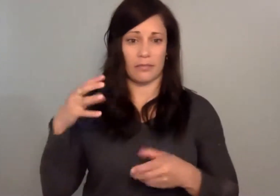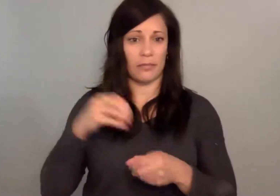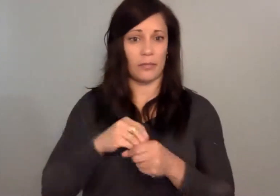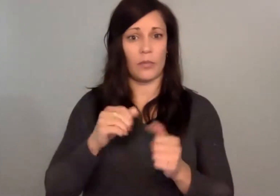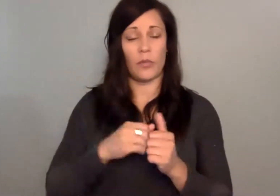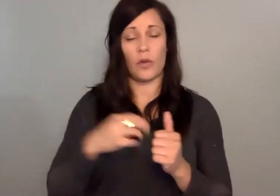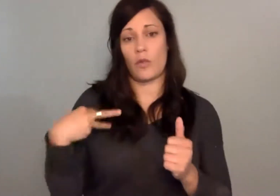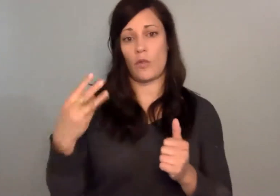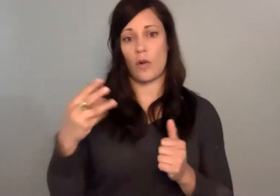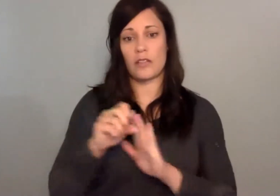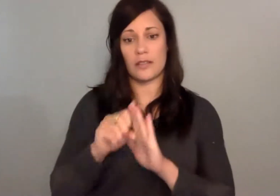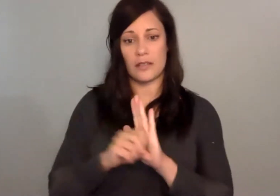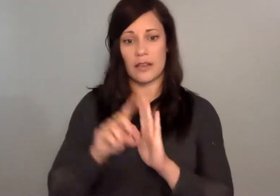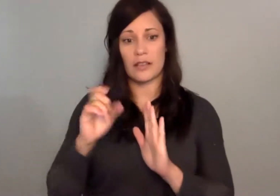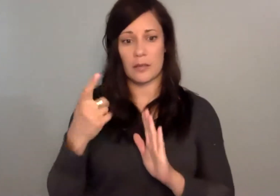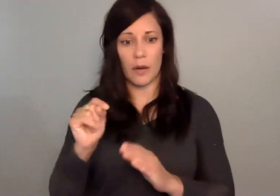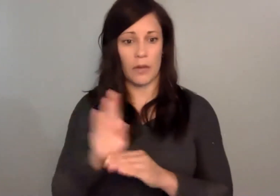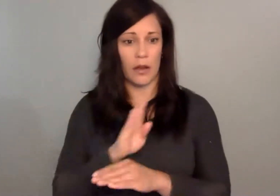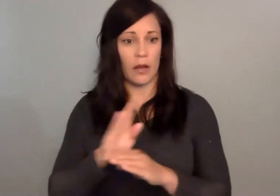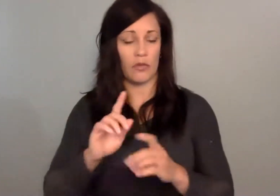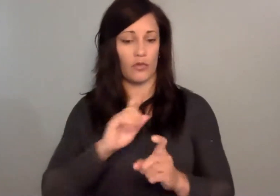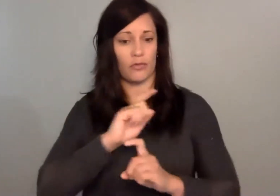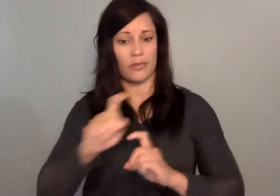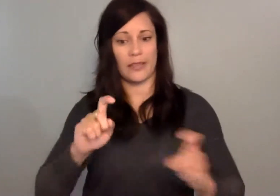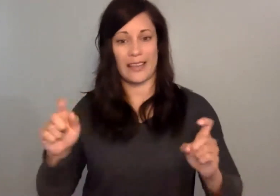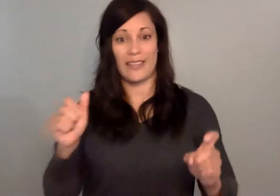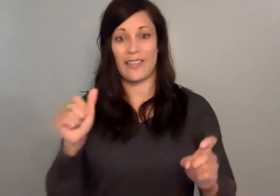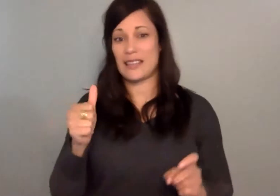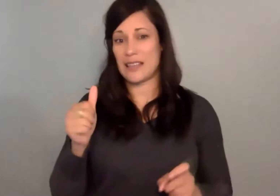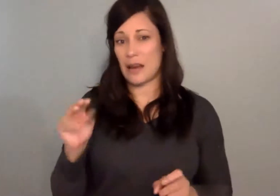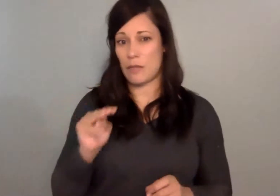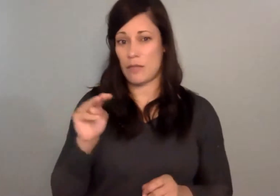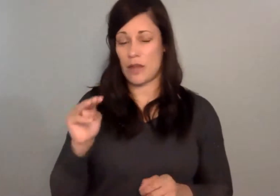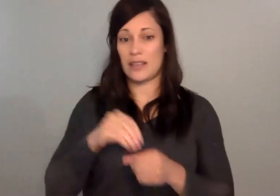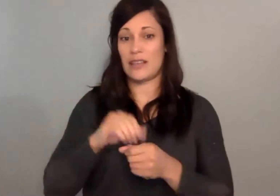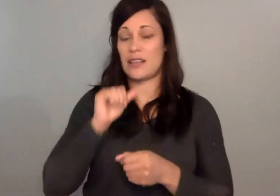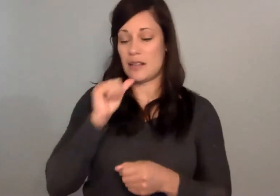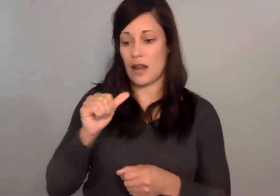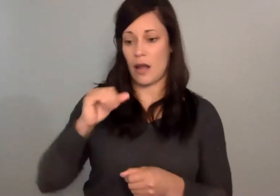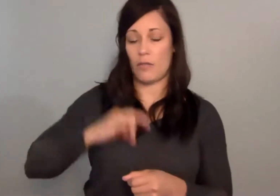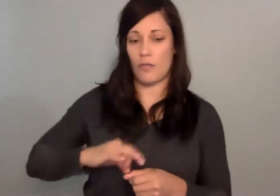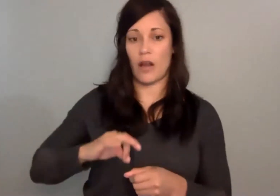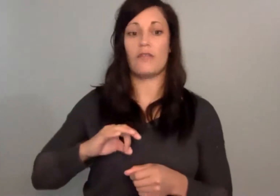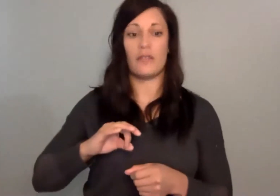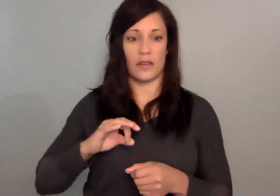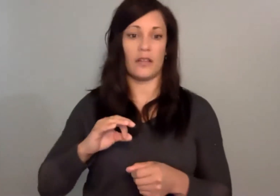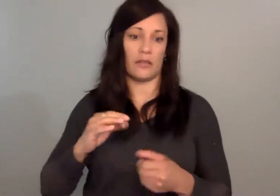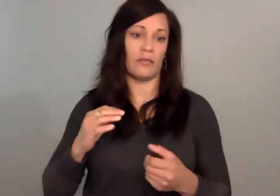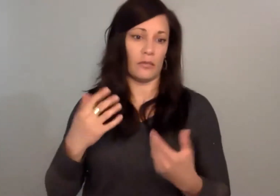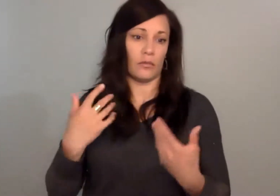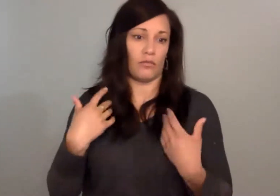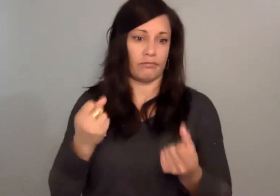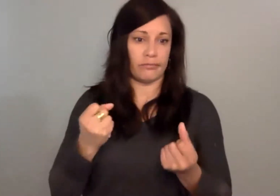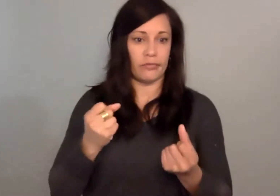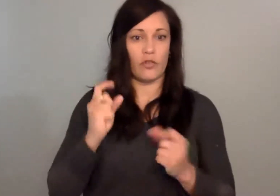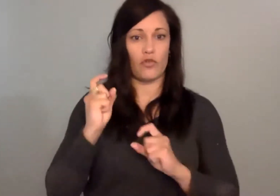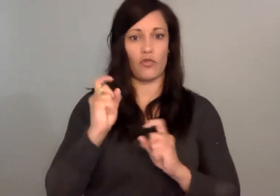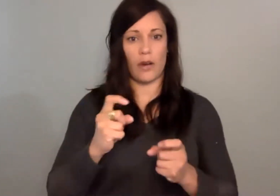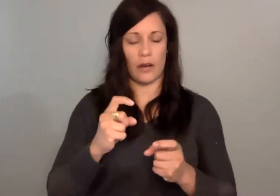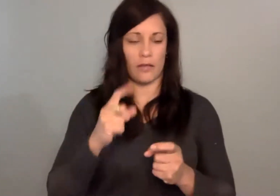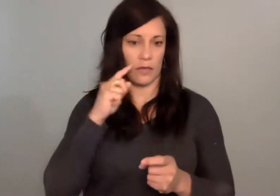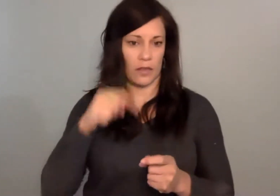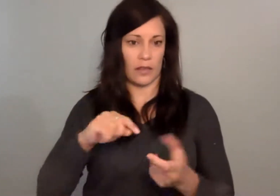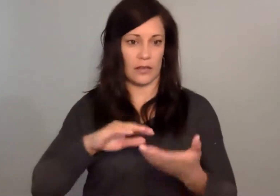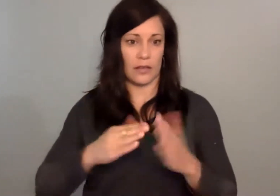State Department of Commerce to administer over $10 million in nonprofit community recovery grants to this community. This program